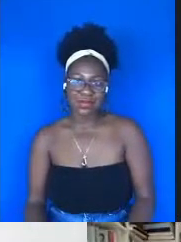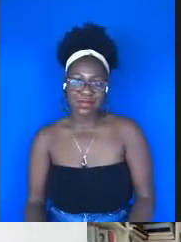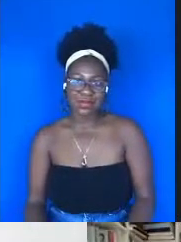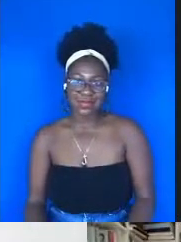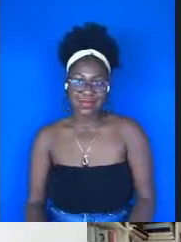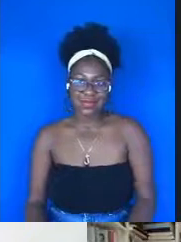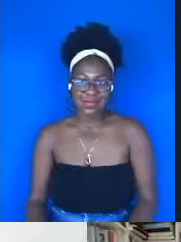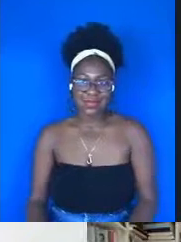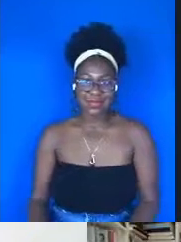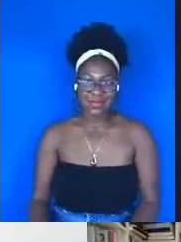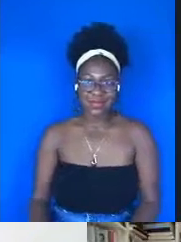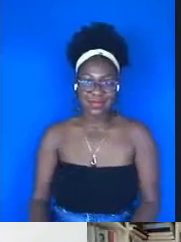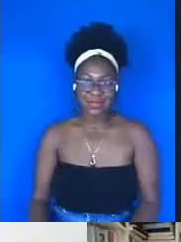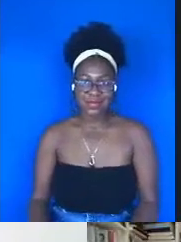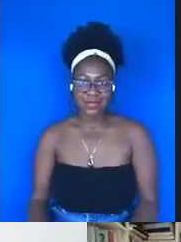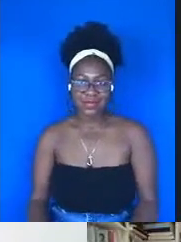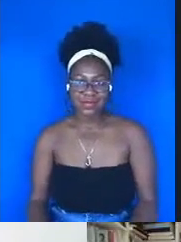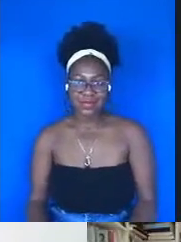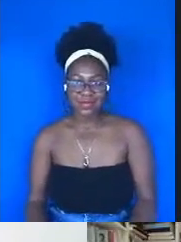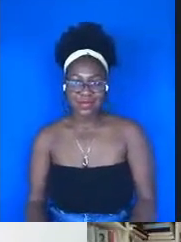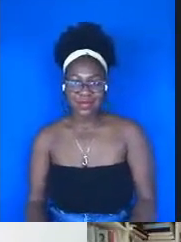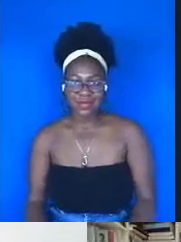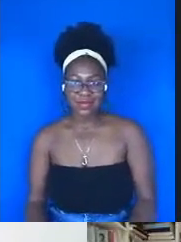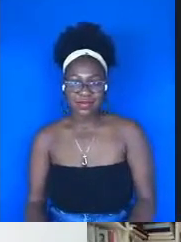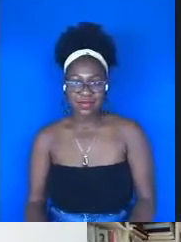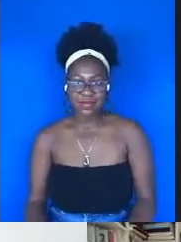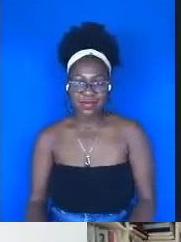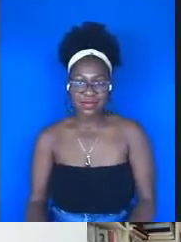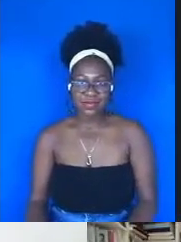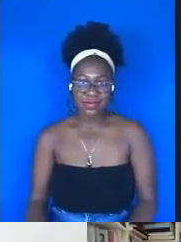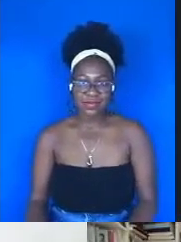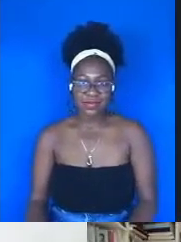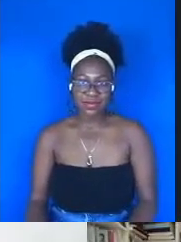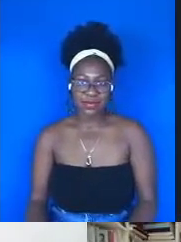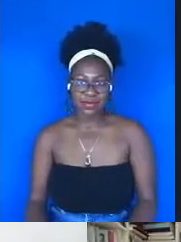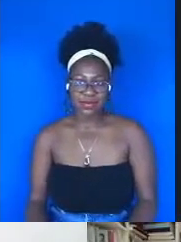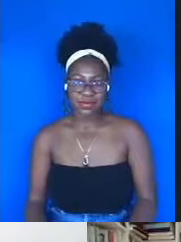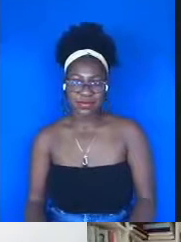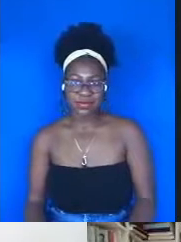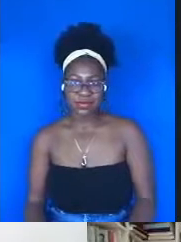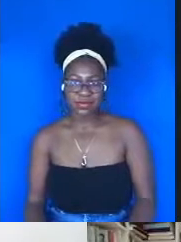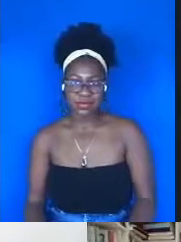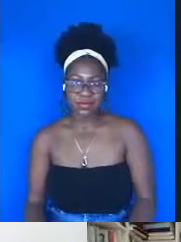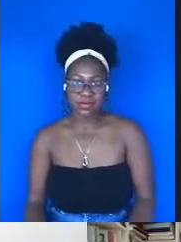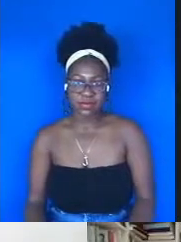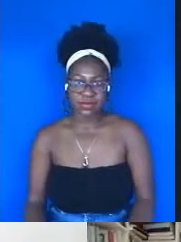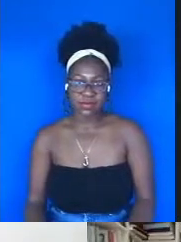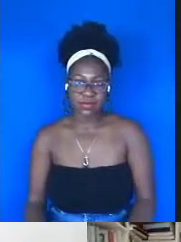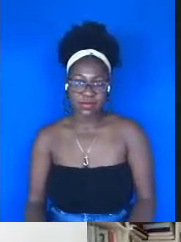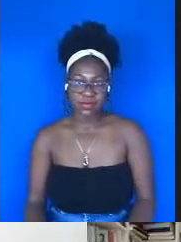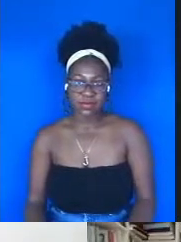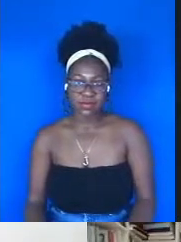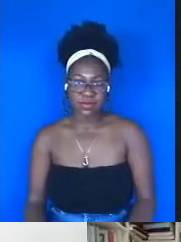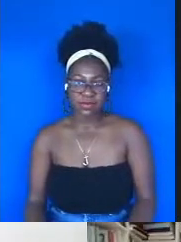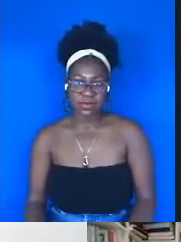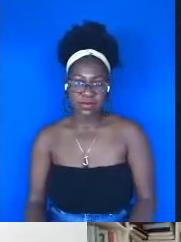Lamb. She, her, hers. I currently live in Brooklyn, New York, aka land of Munsee